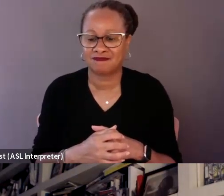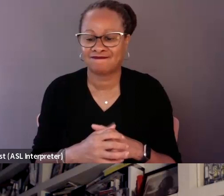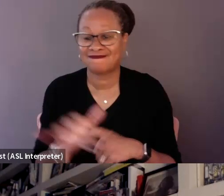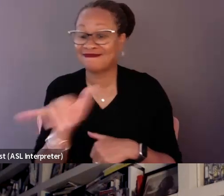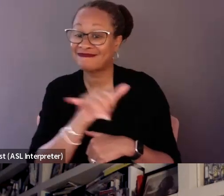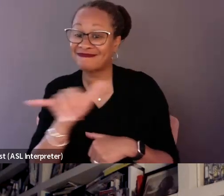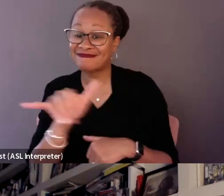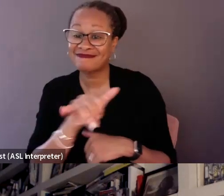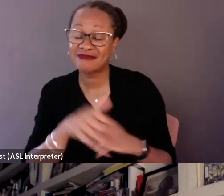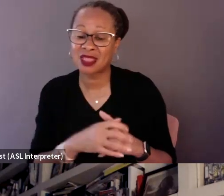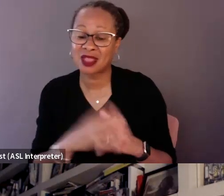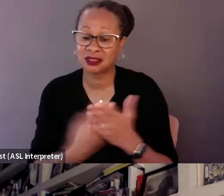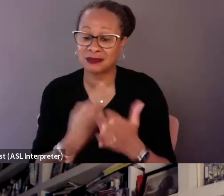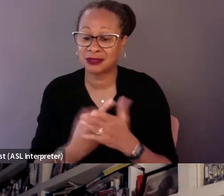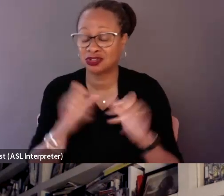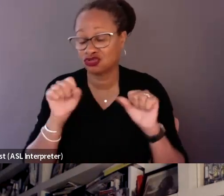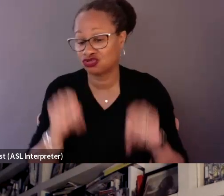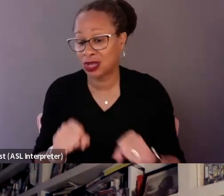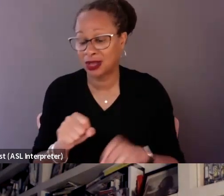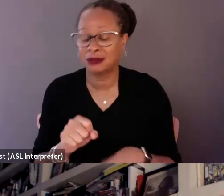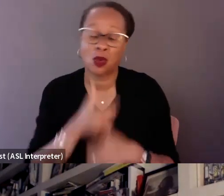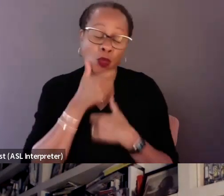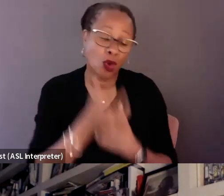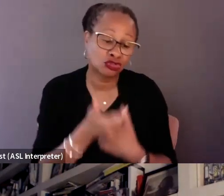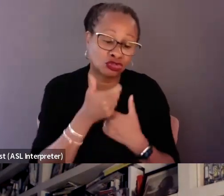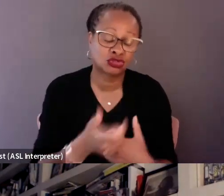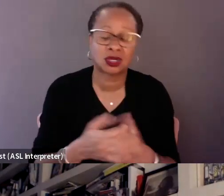when sometimes you can be watching